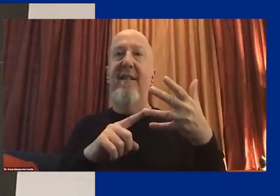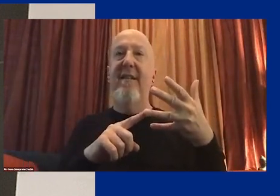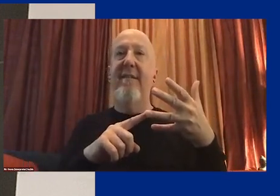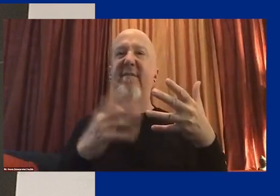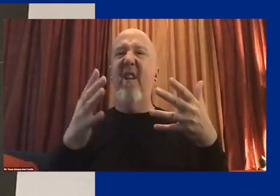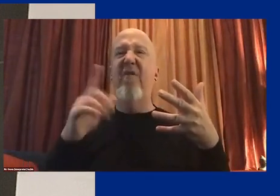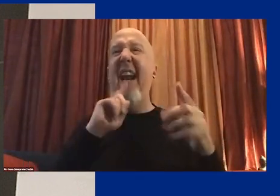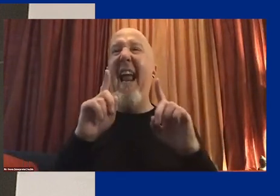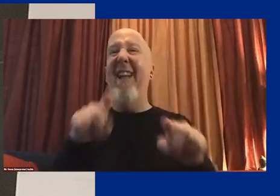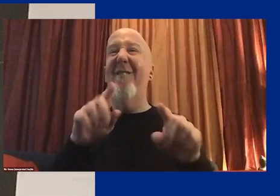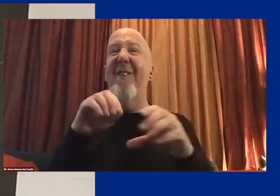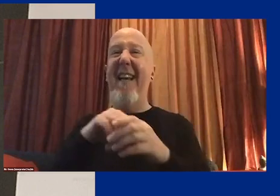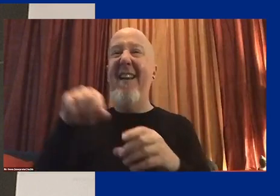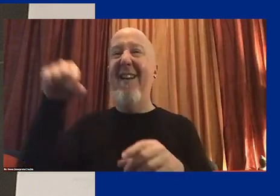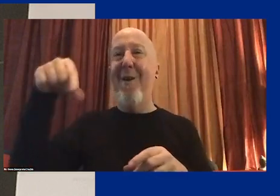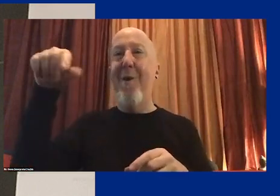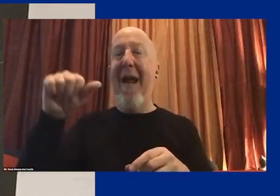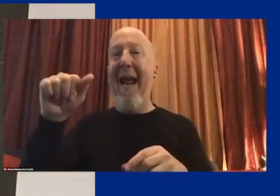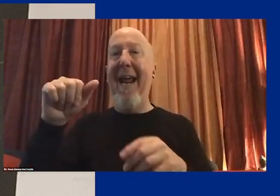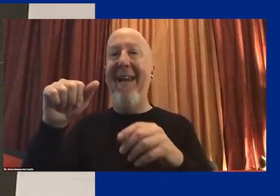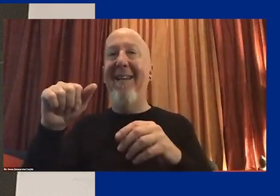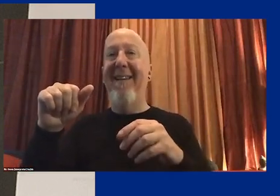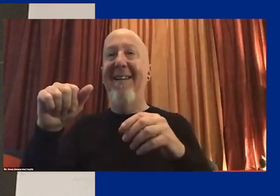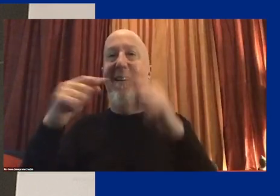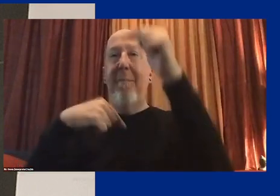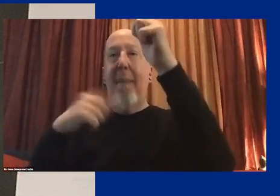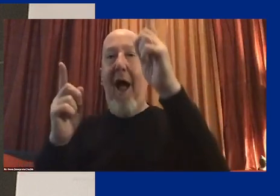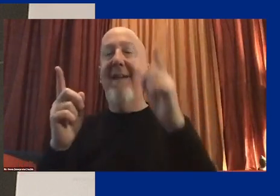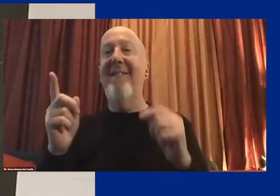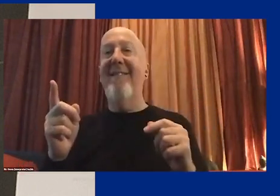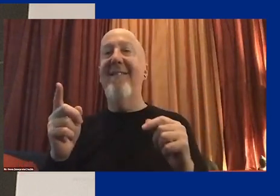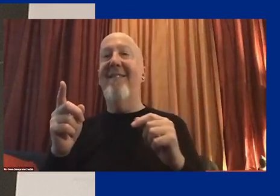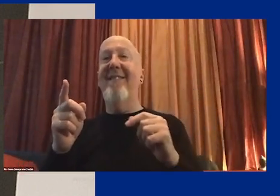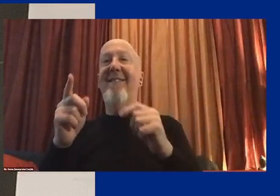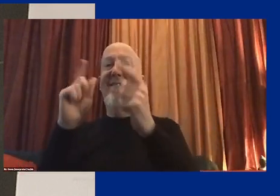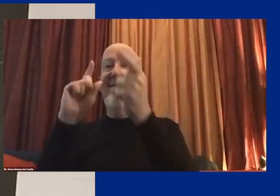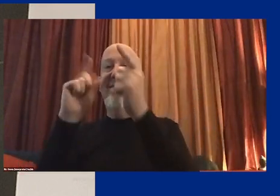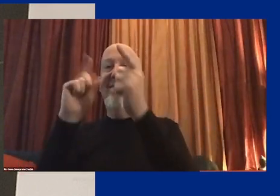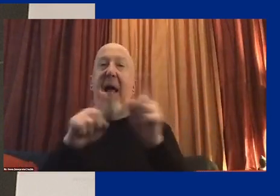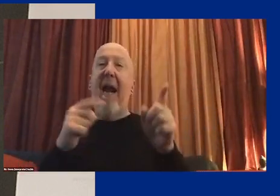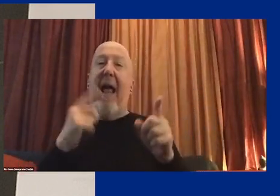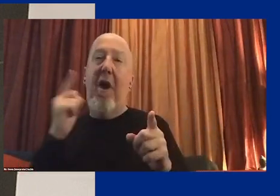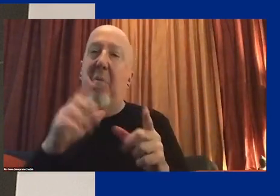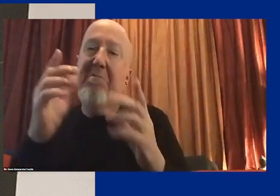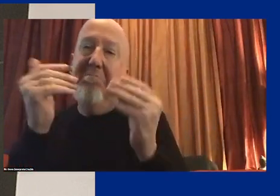the Q&A box by typing, but I thought I'd go ahead and put it out there verbally.